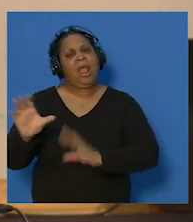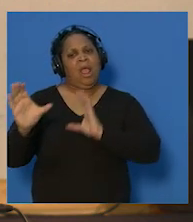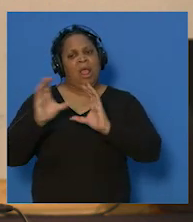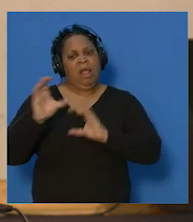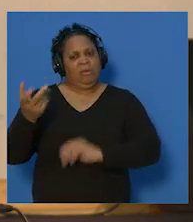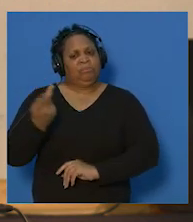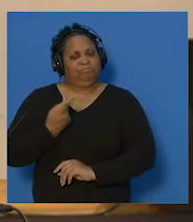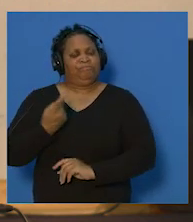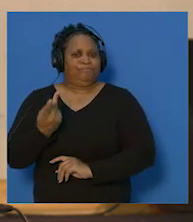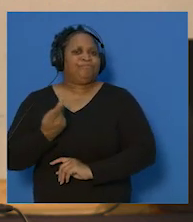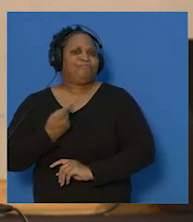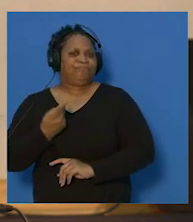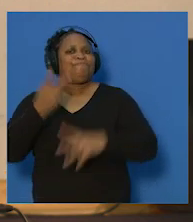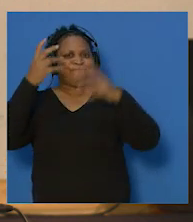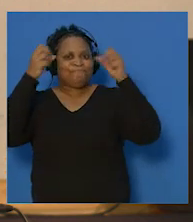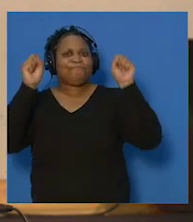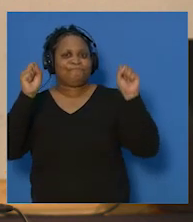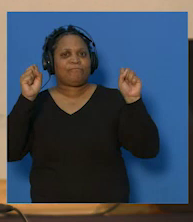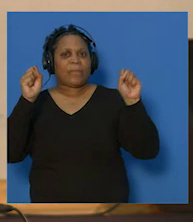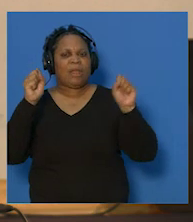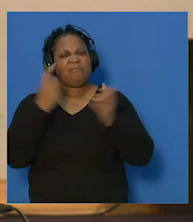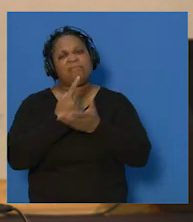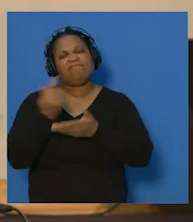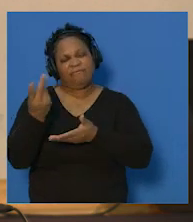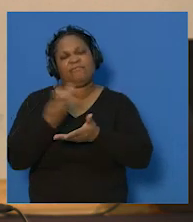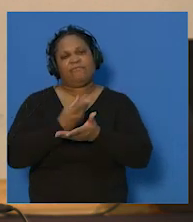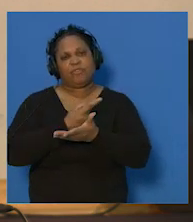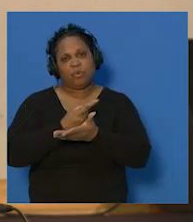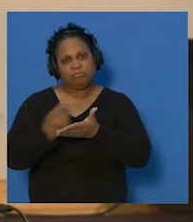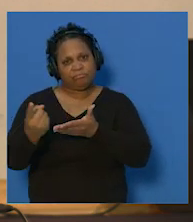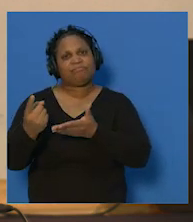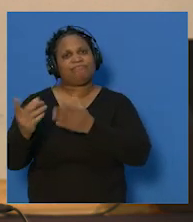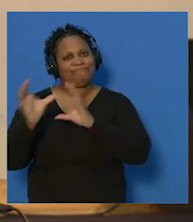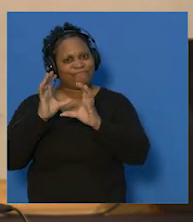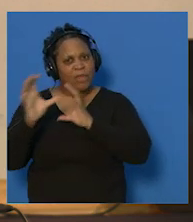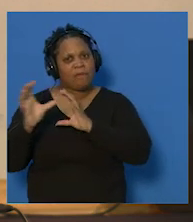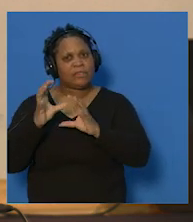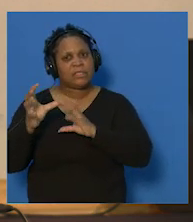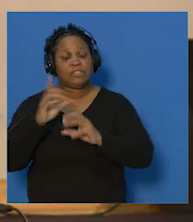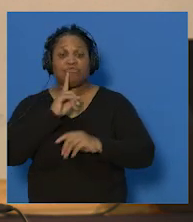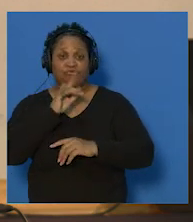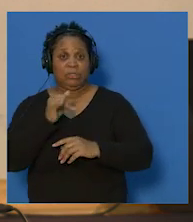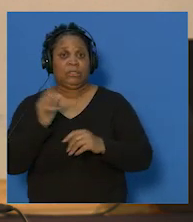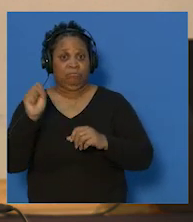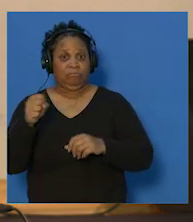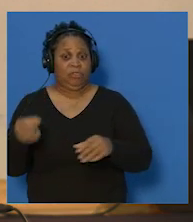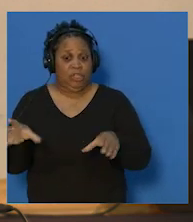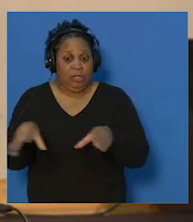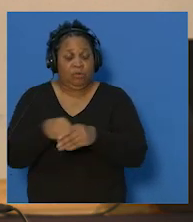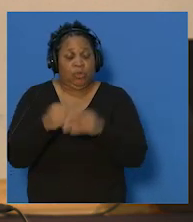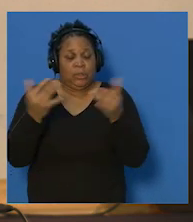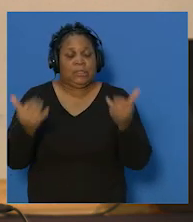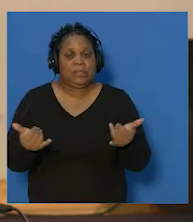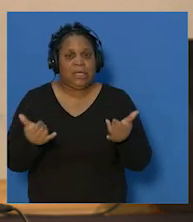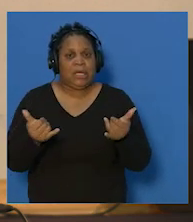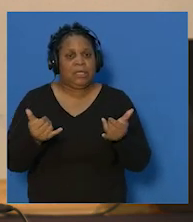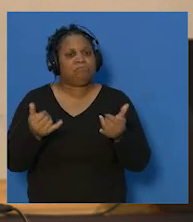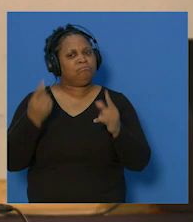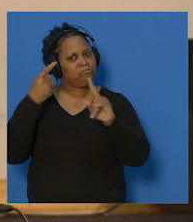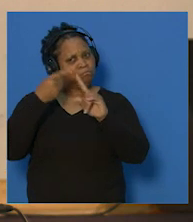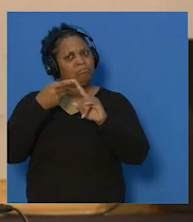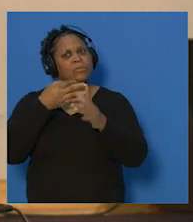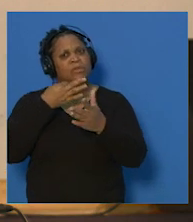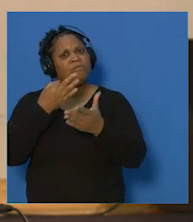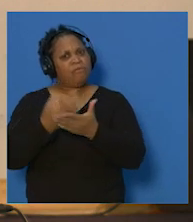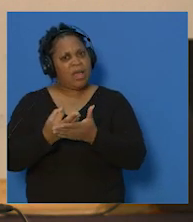and I have had this week, a few of those conversations, including today, really has pointed out the fact that